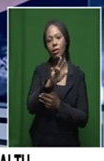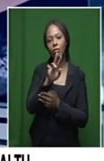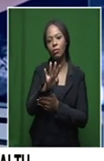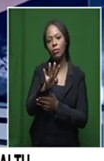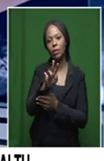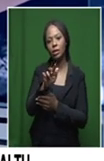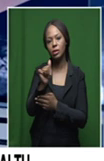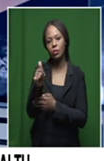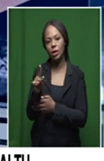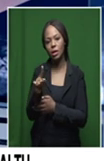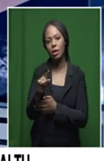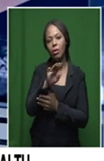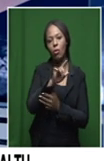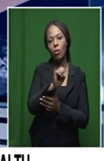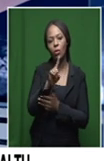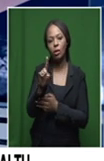011-714-5861 or